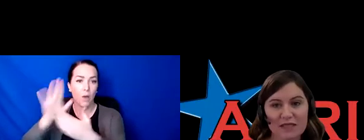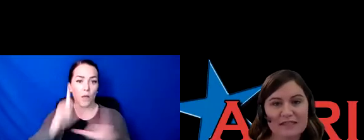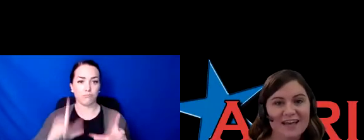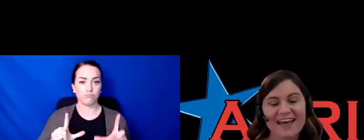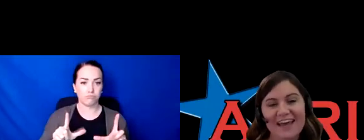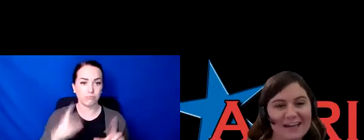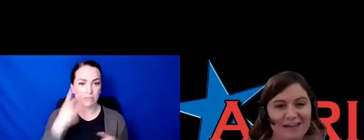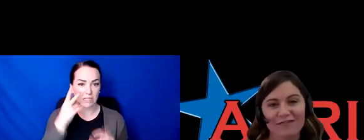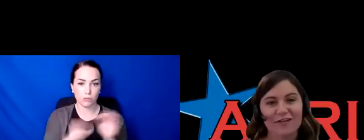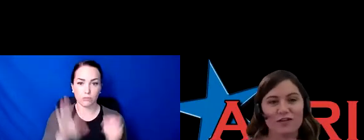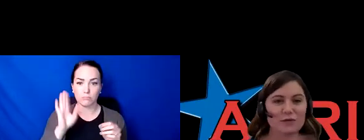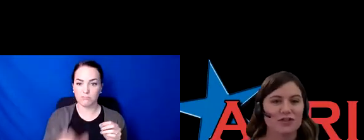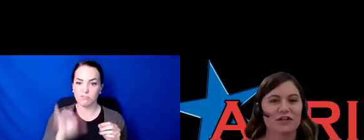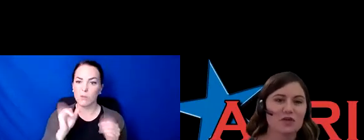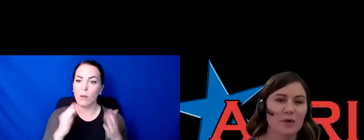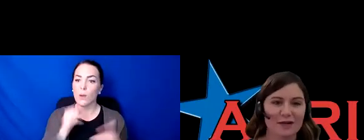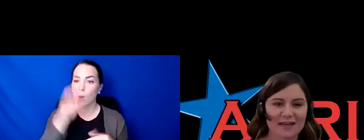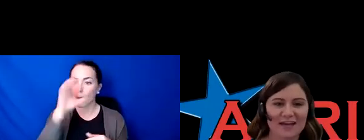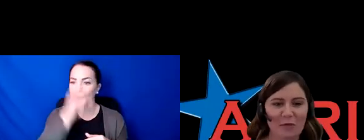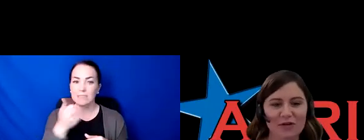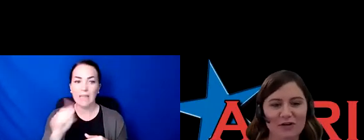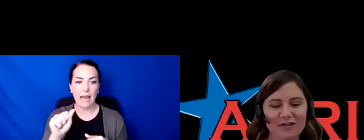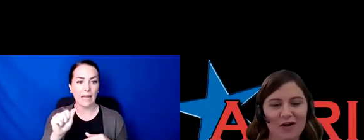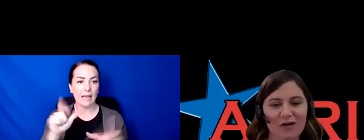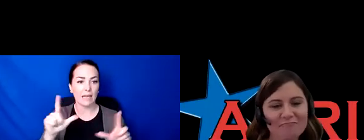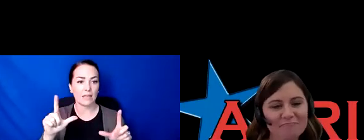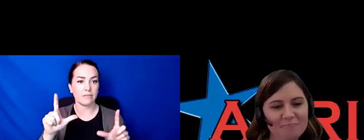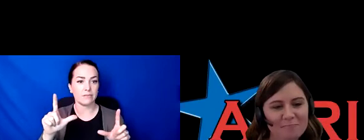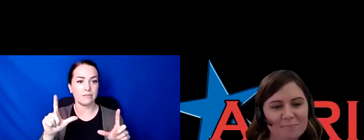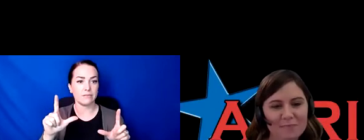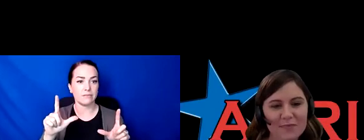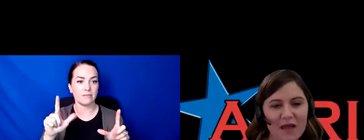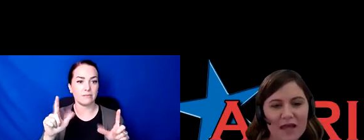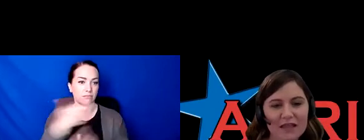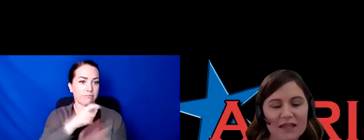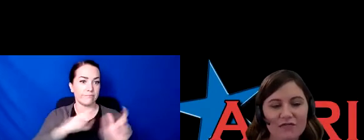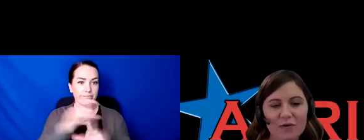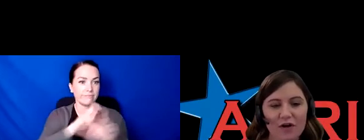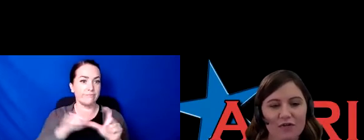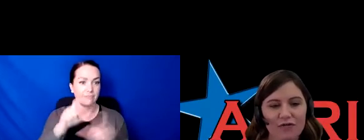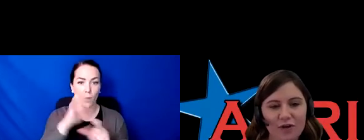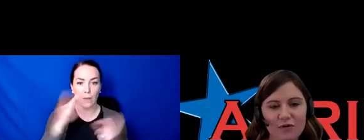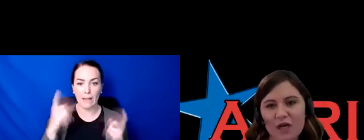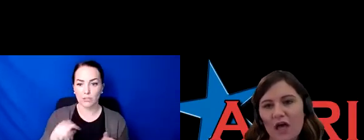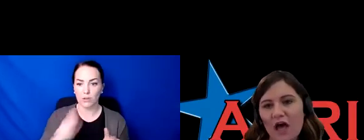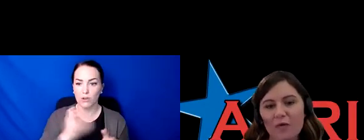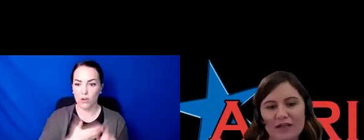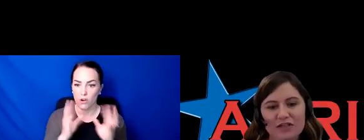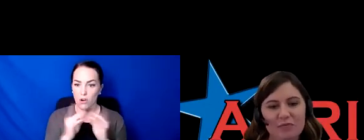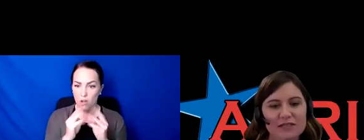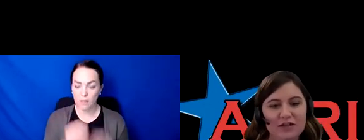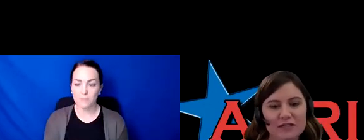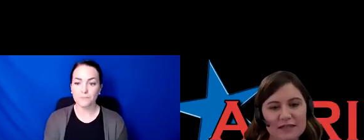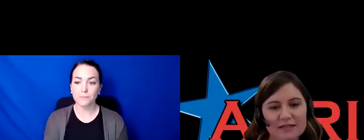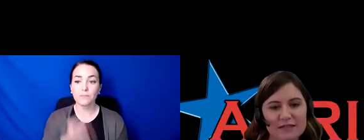don't miss any of the switching of squares that could happen during the call. And then if you are on the phone, we ask